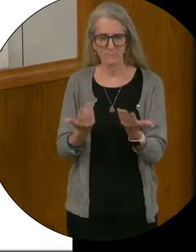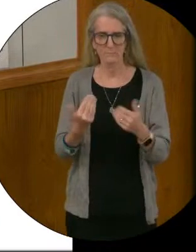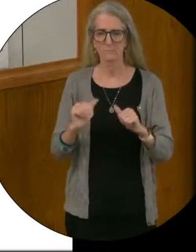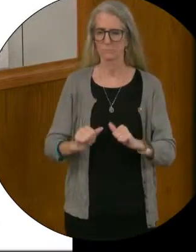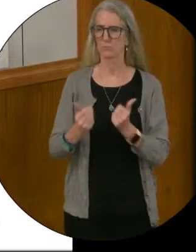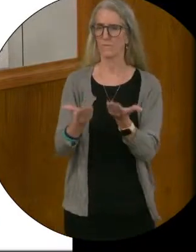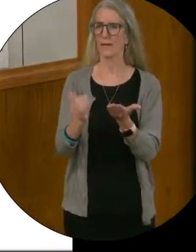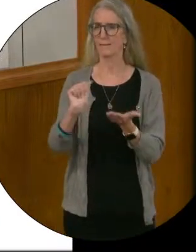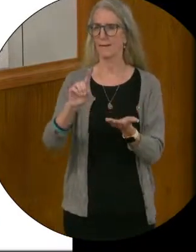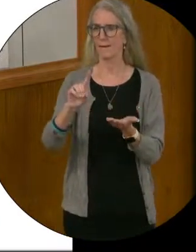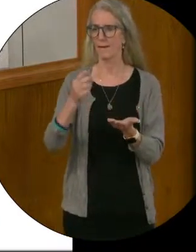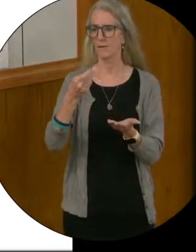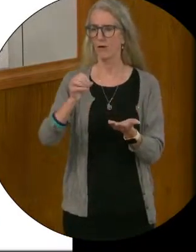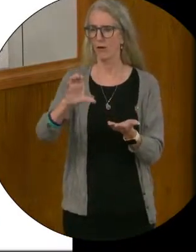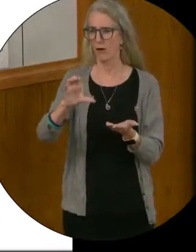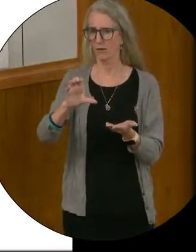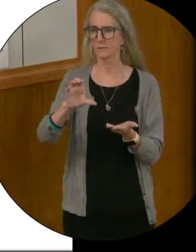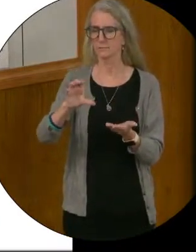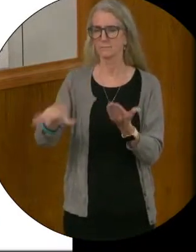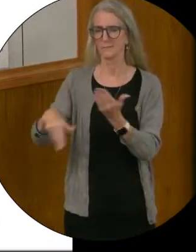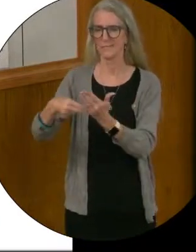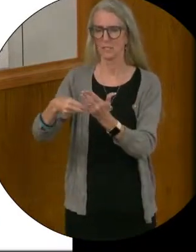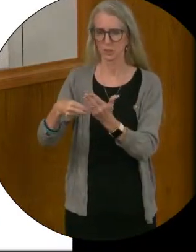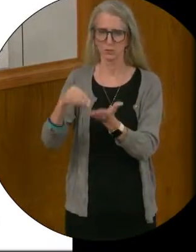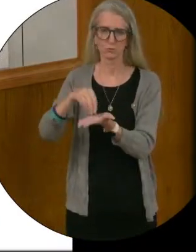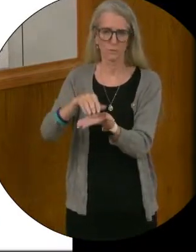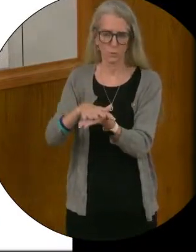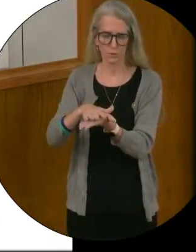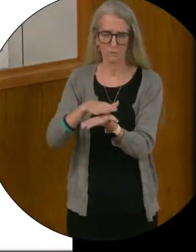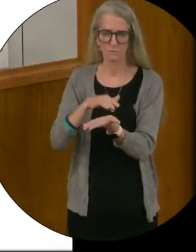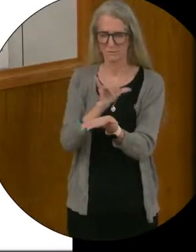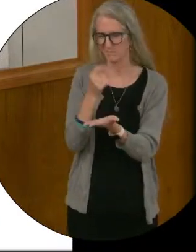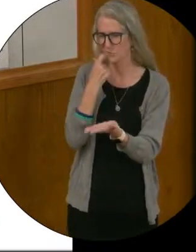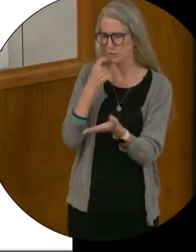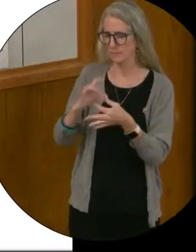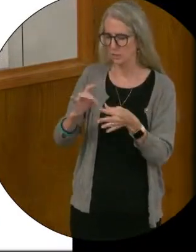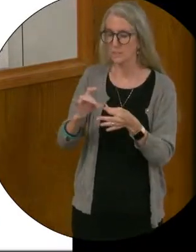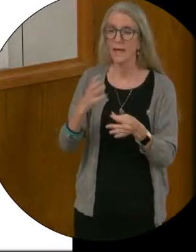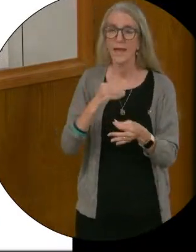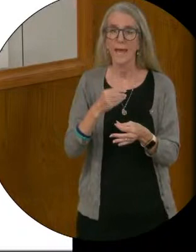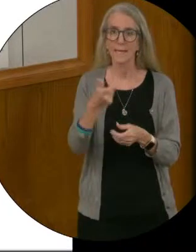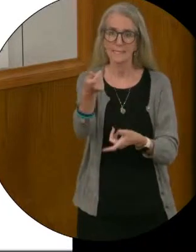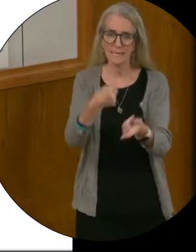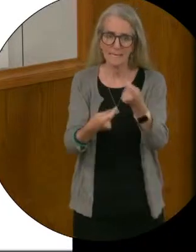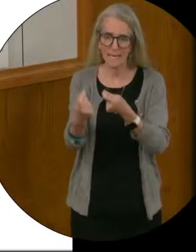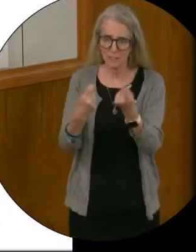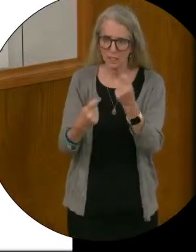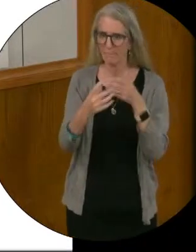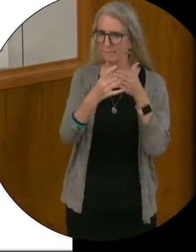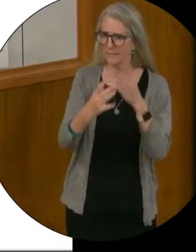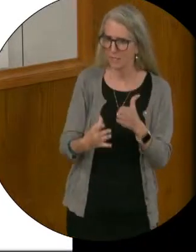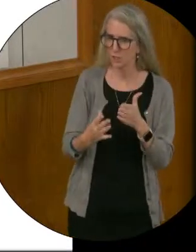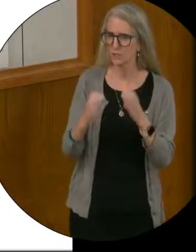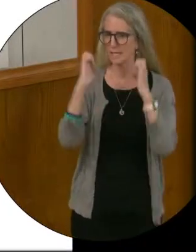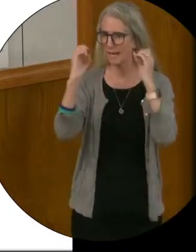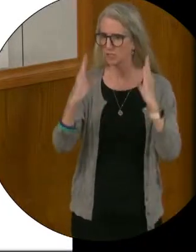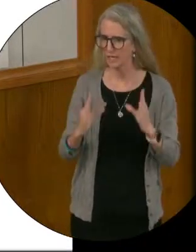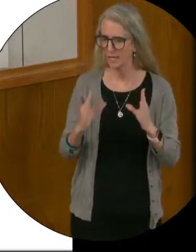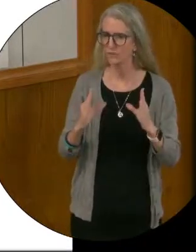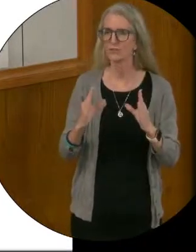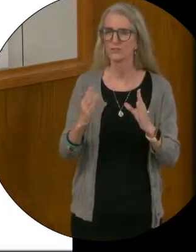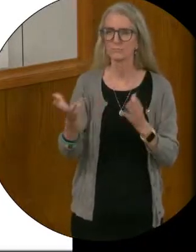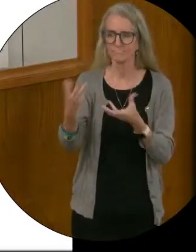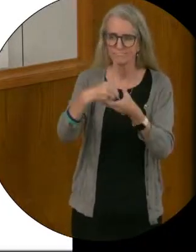those ad hoc reports, as I just mentioned, and then engaging our leaders and educators in